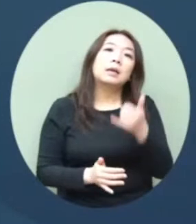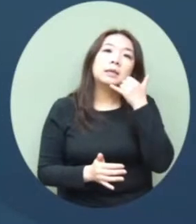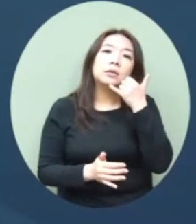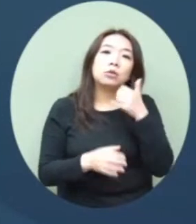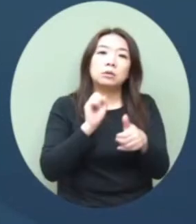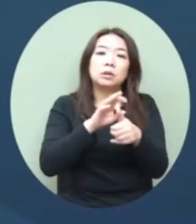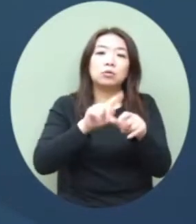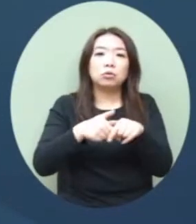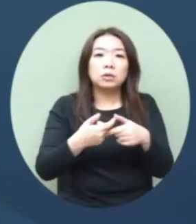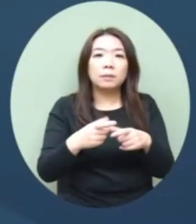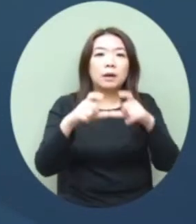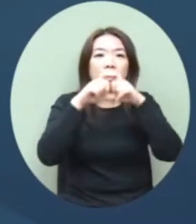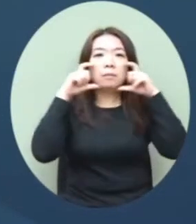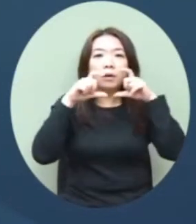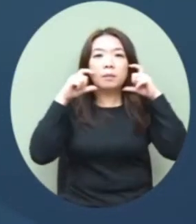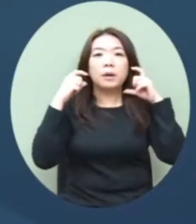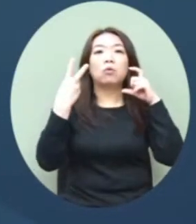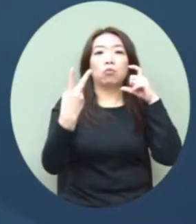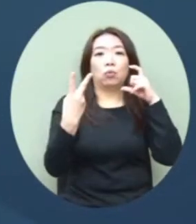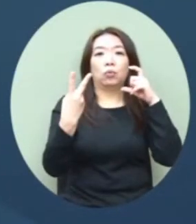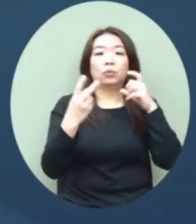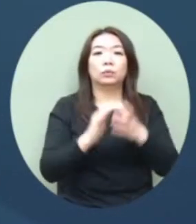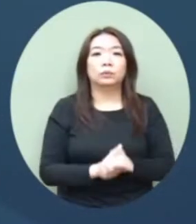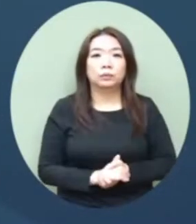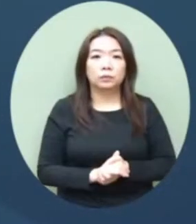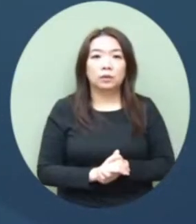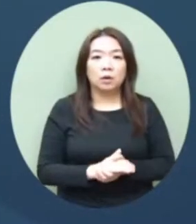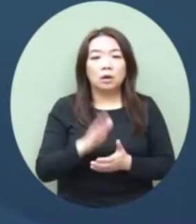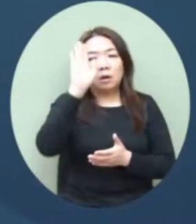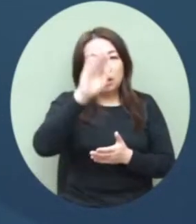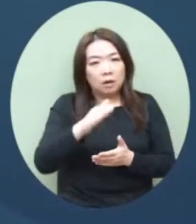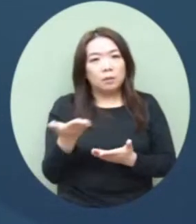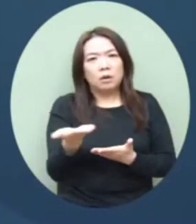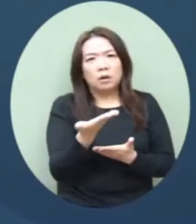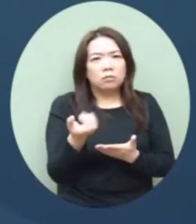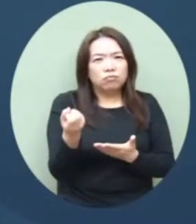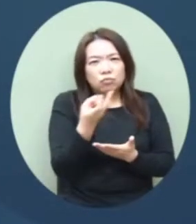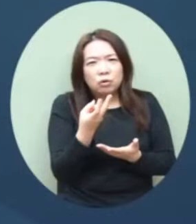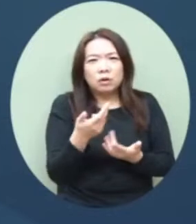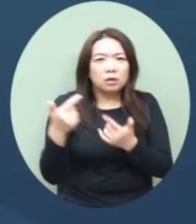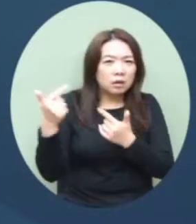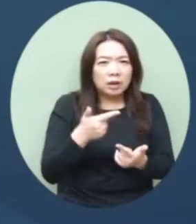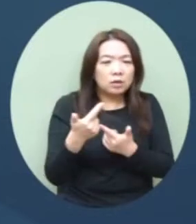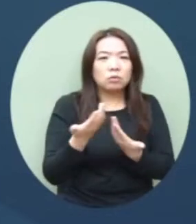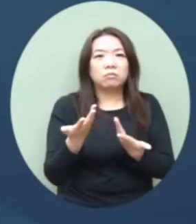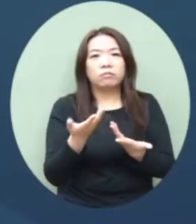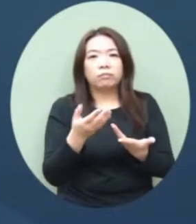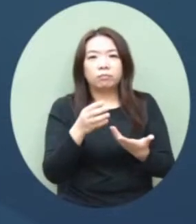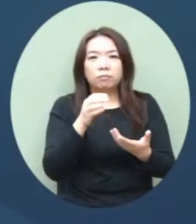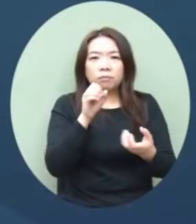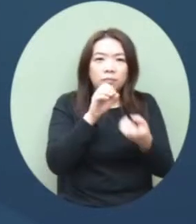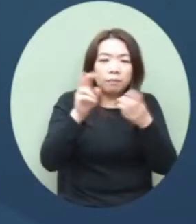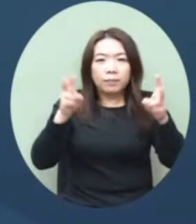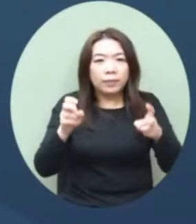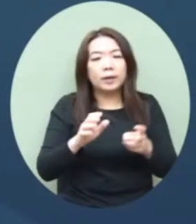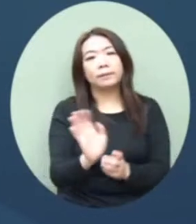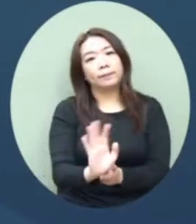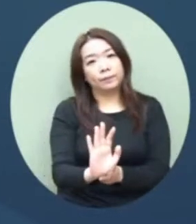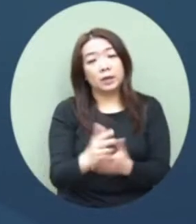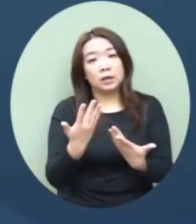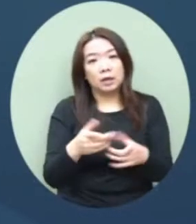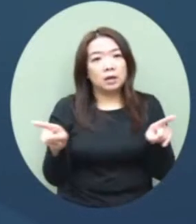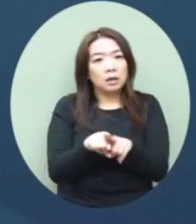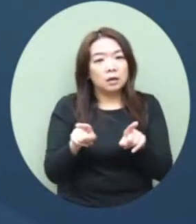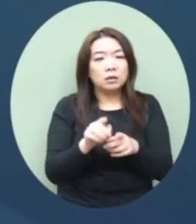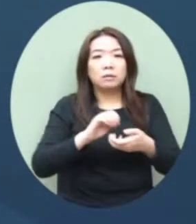sharp. Some of you noticed that I was wearing two masks when I visit a hotline